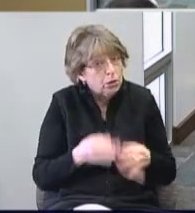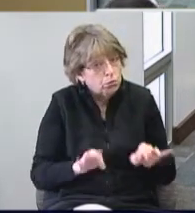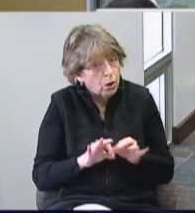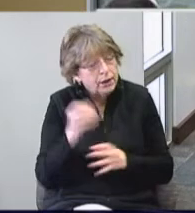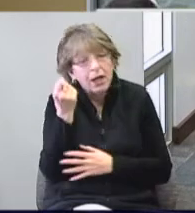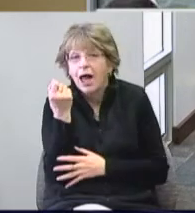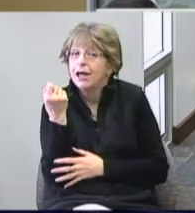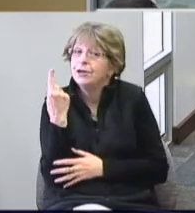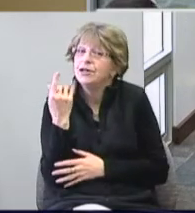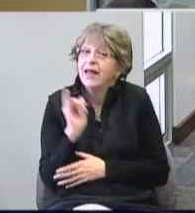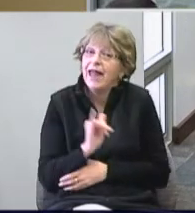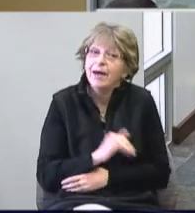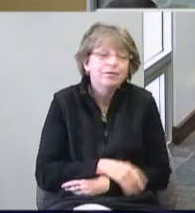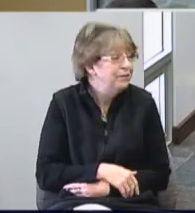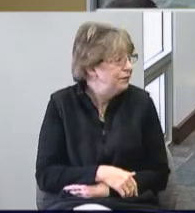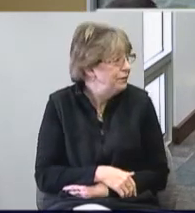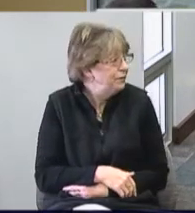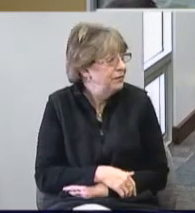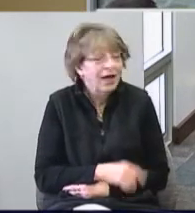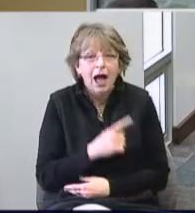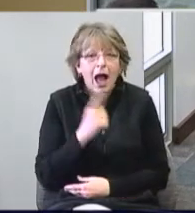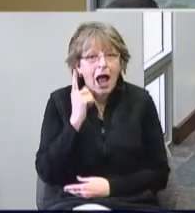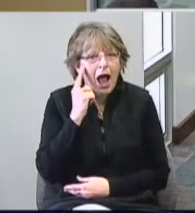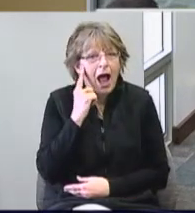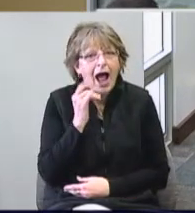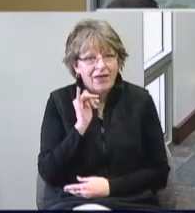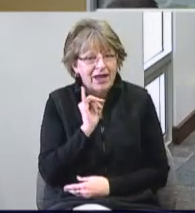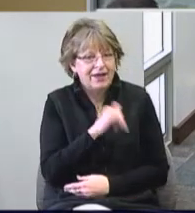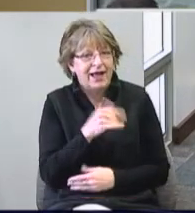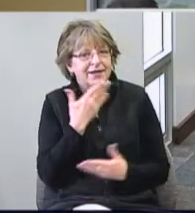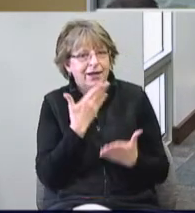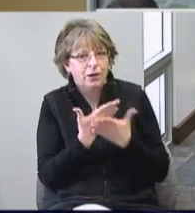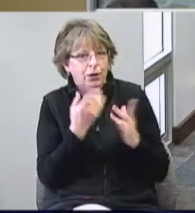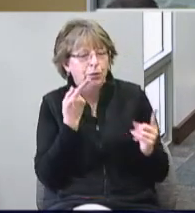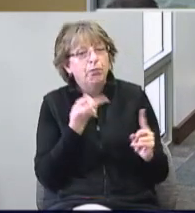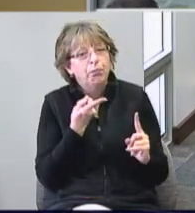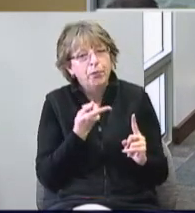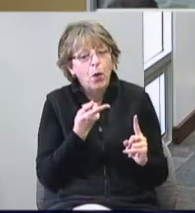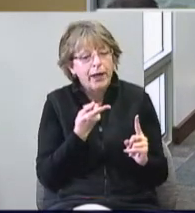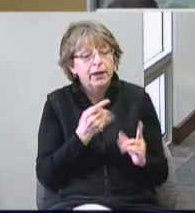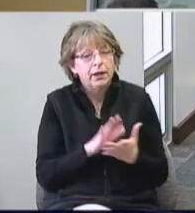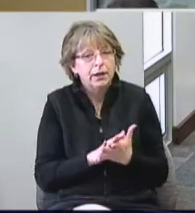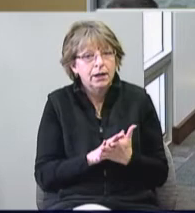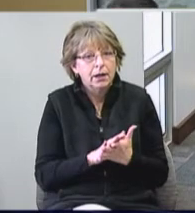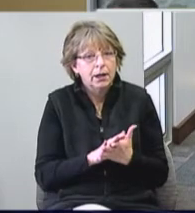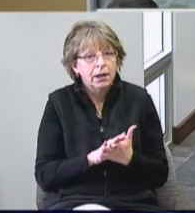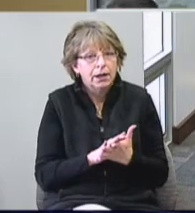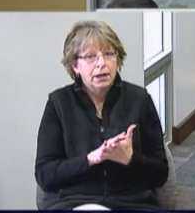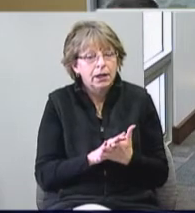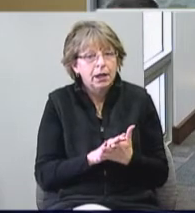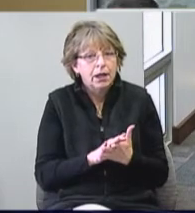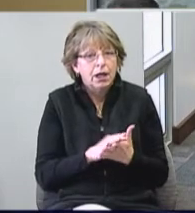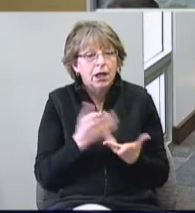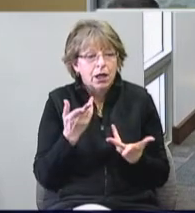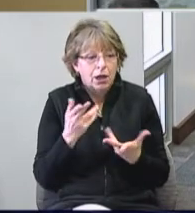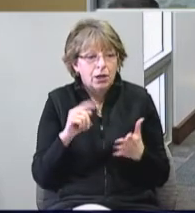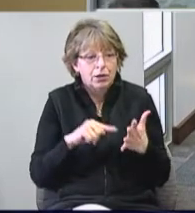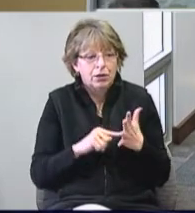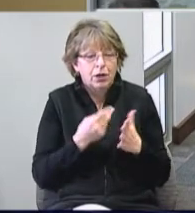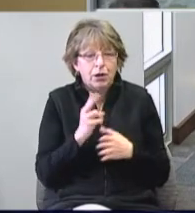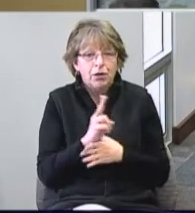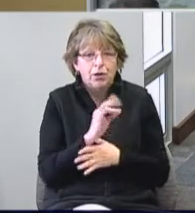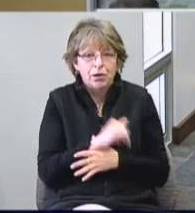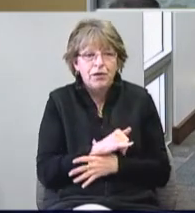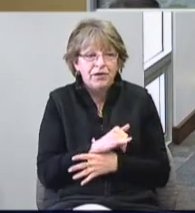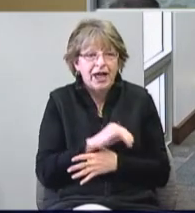that. Yeah, and I think that's a good point. Something certainly we'll do is implementation actually is